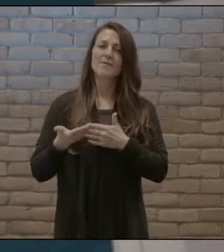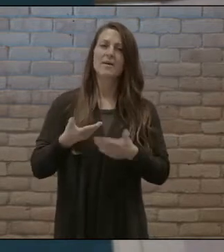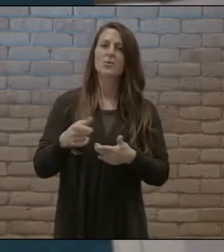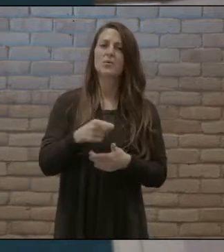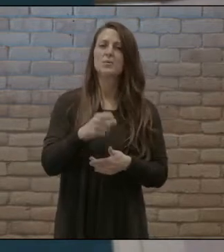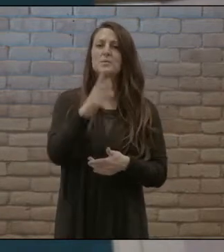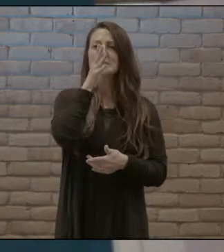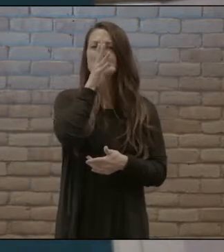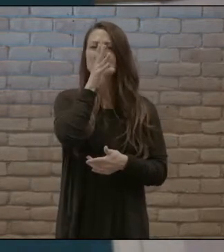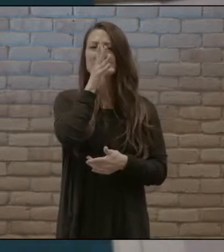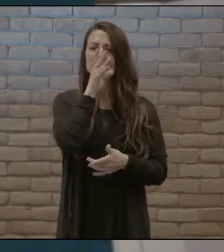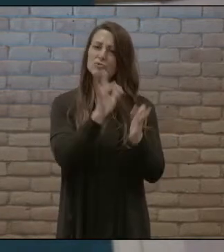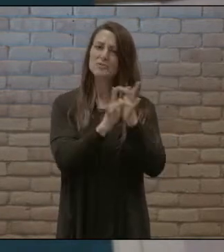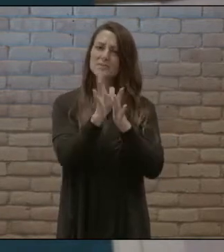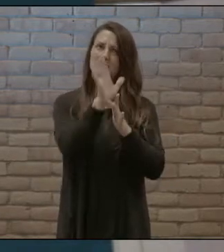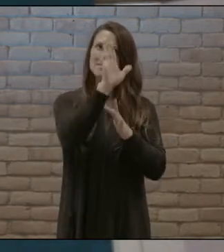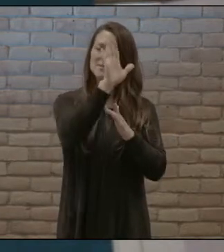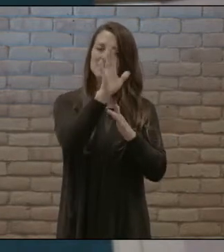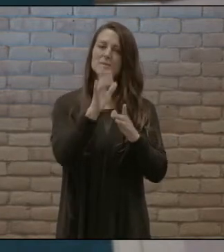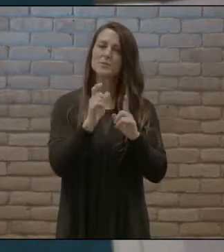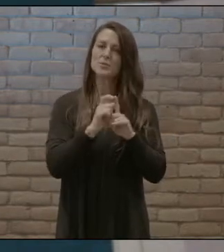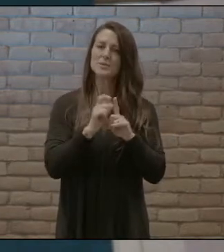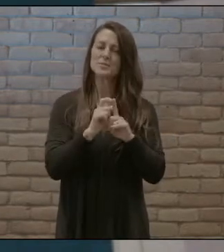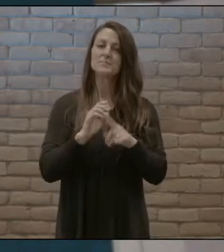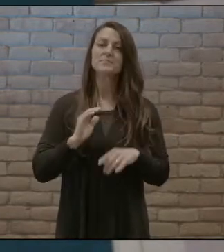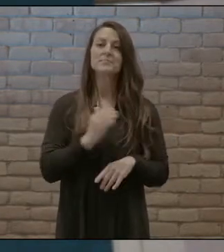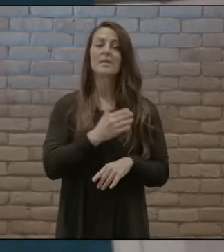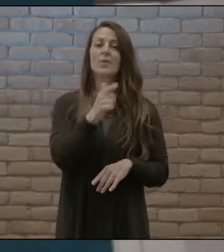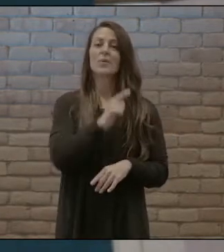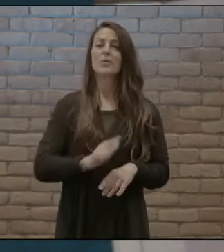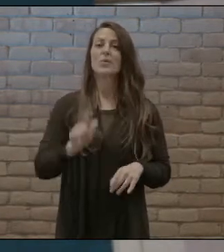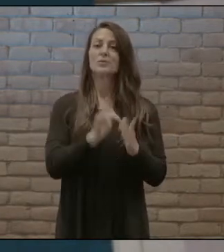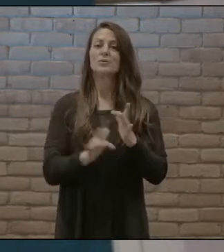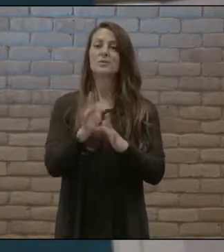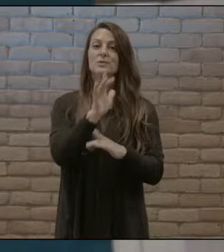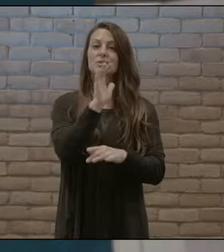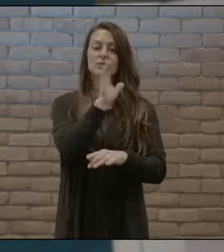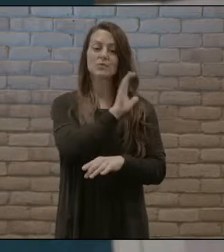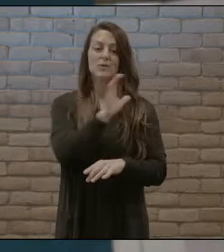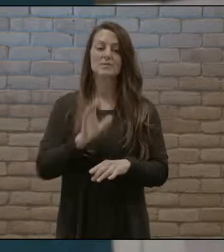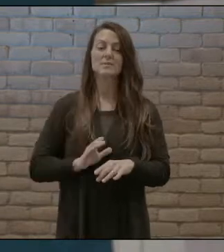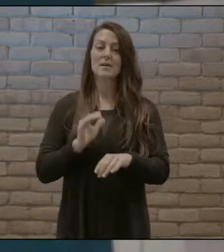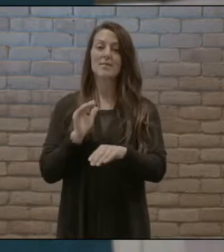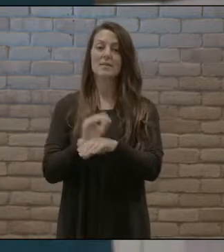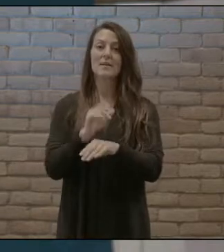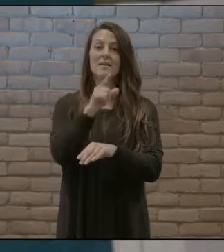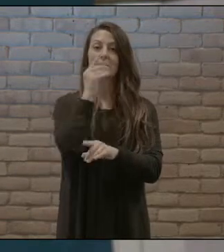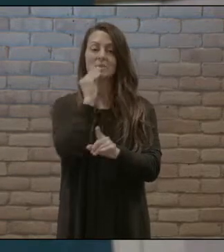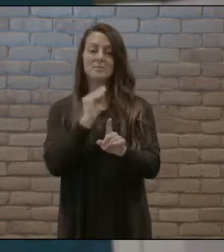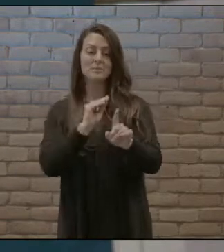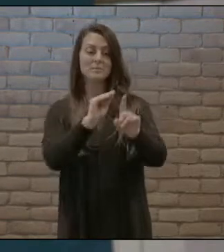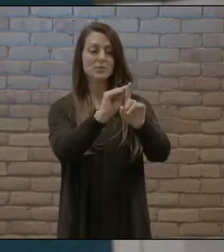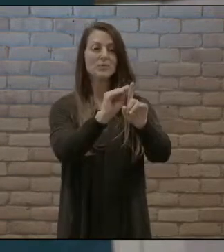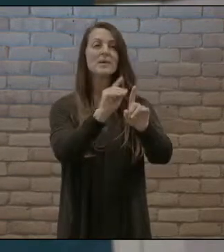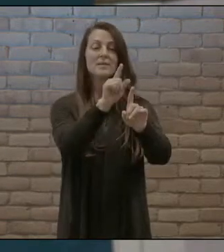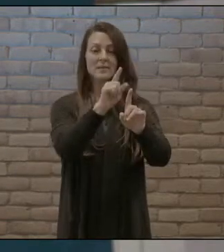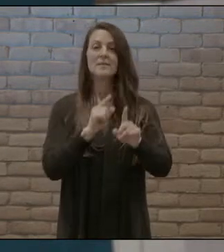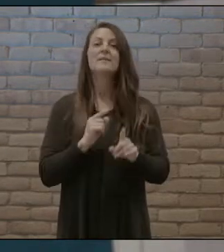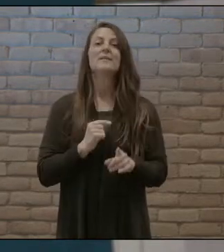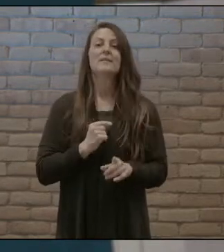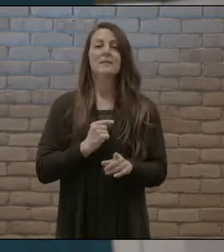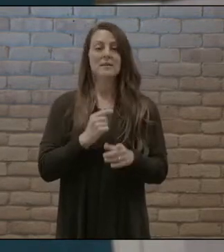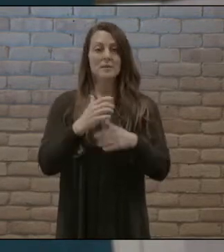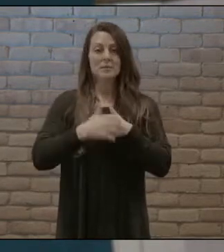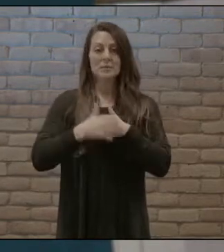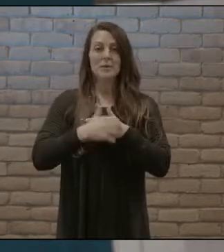of Jesus, with me. Our Lord Jesus Christ, on the night when he was betrayed, took bread, and when he had